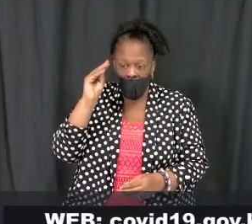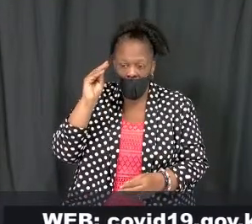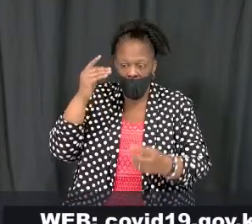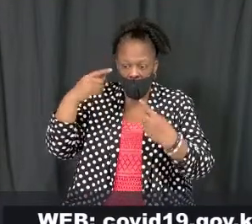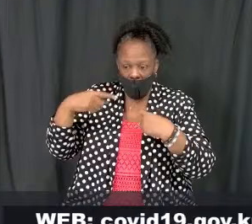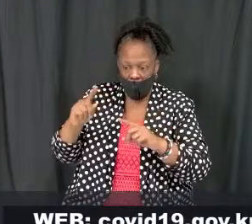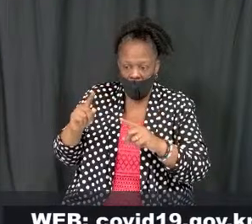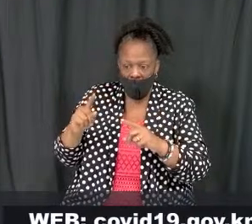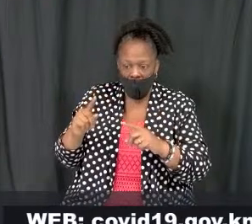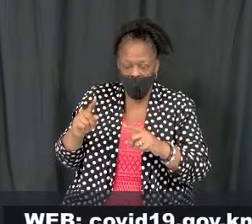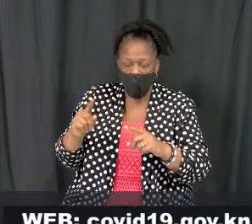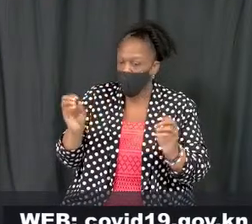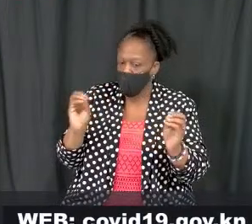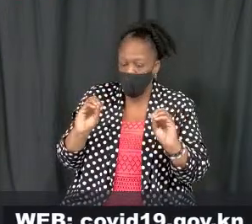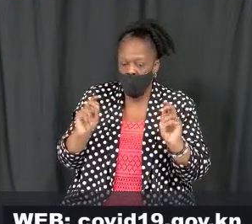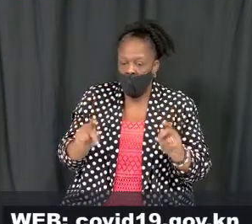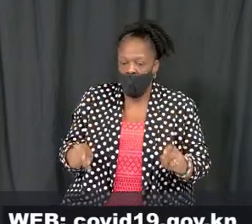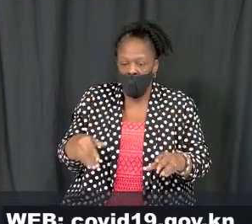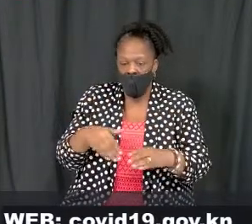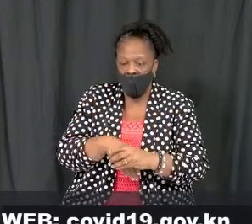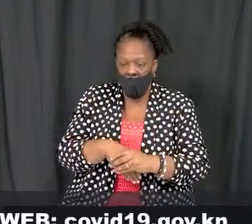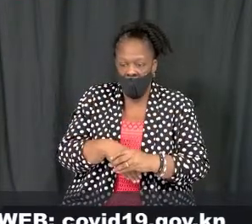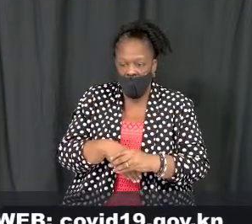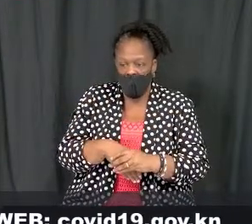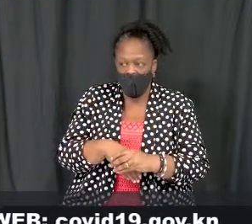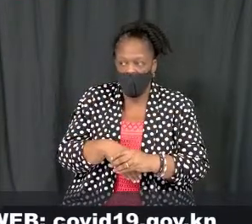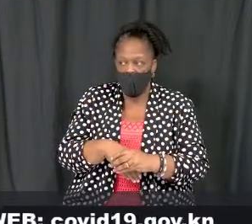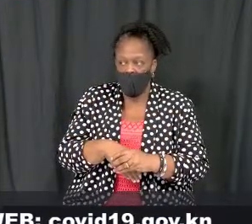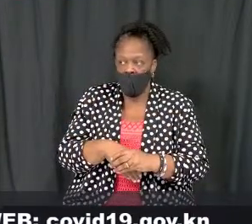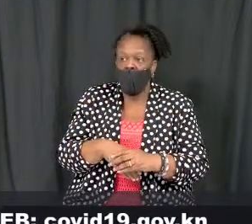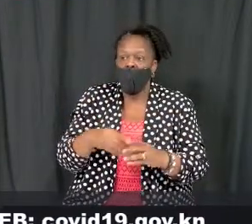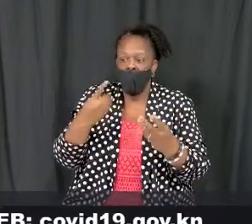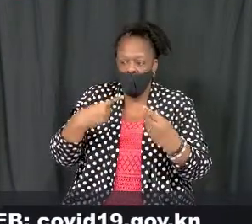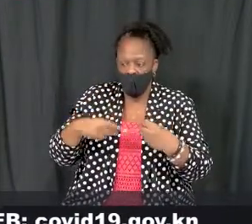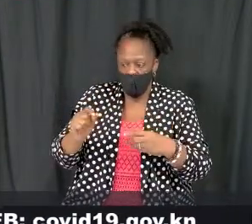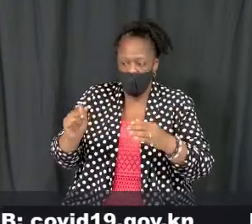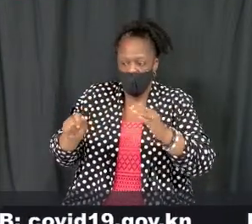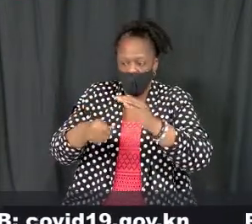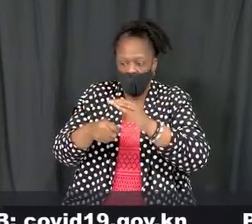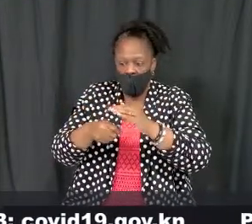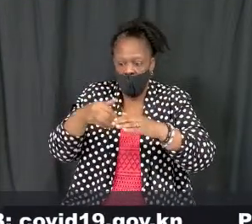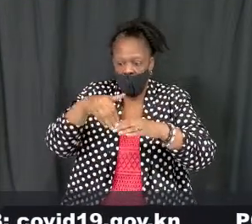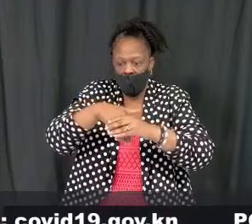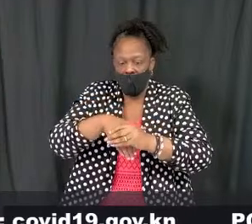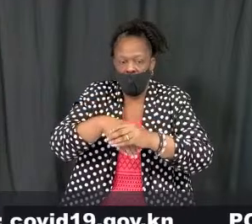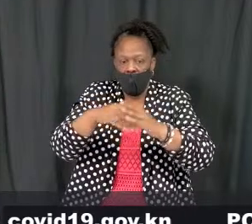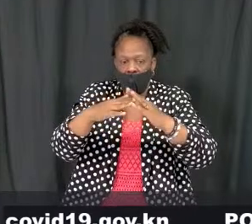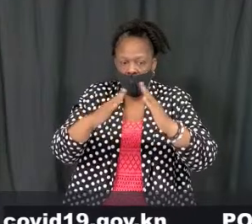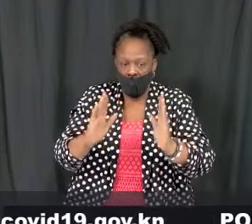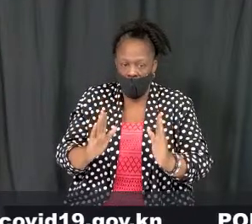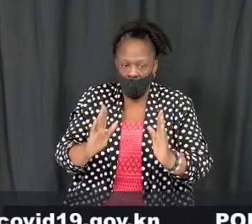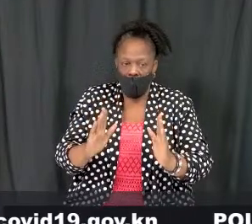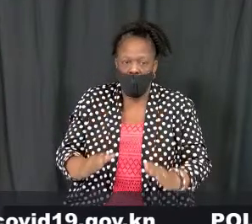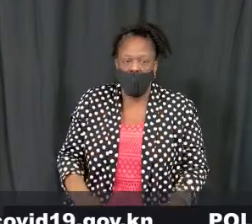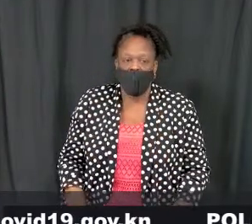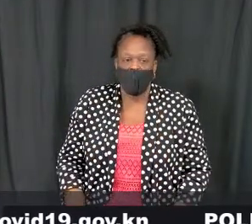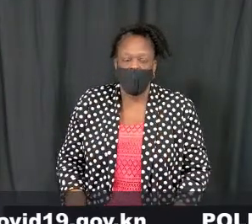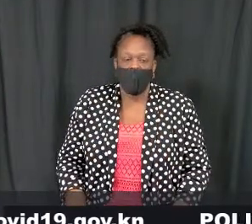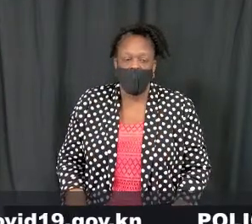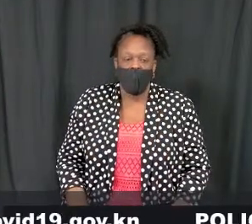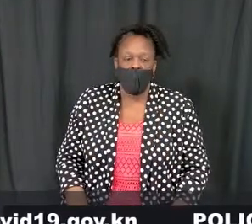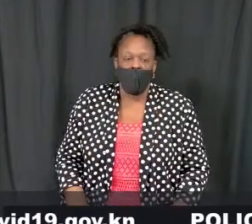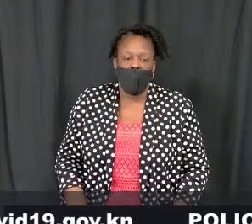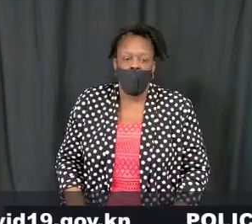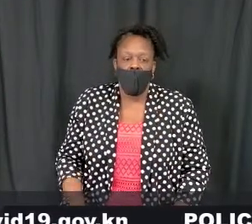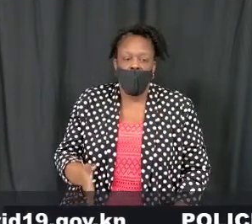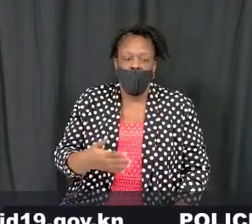house at the time. The house was vacant prior to him coming to the island. He would have breached the door to get